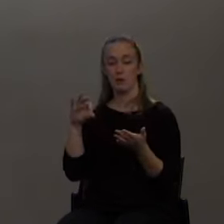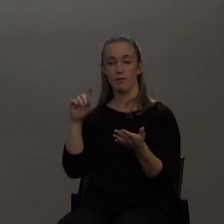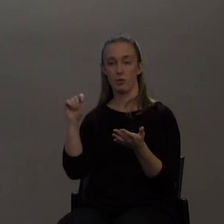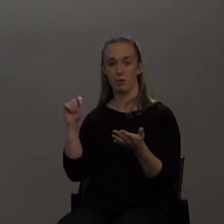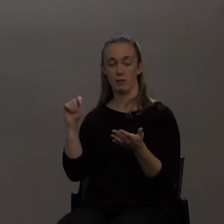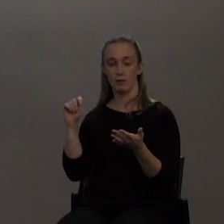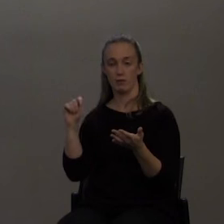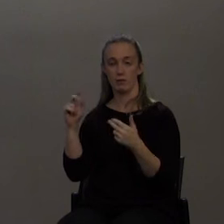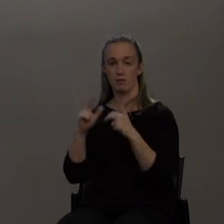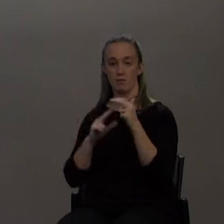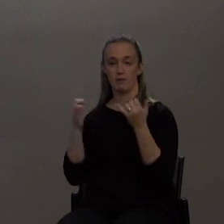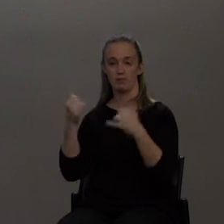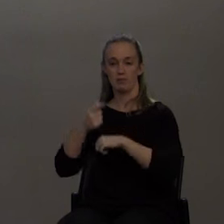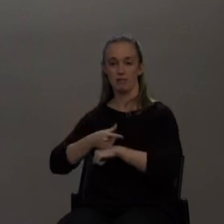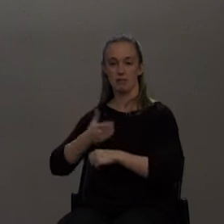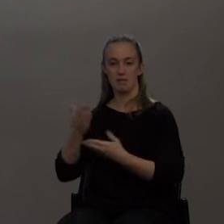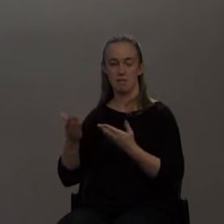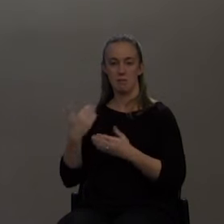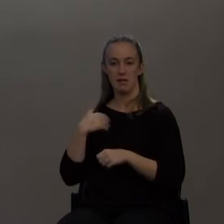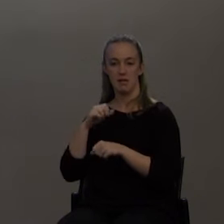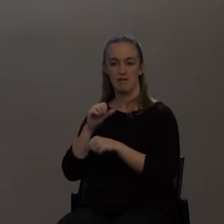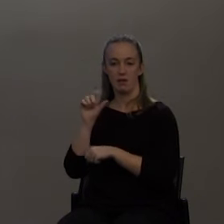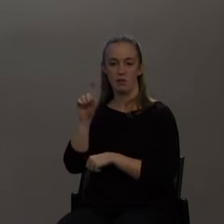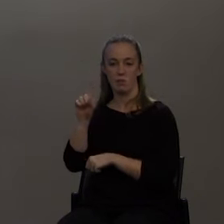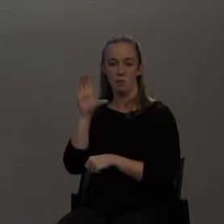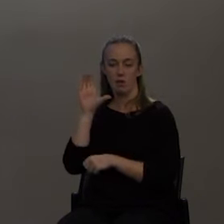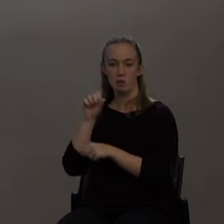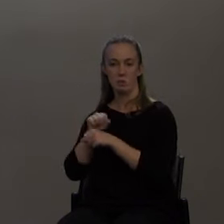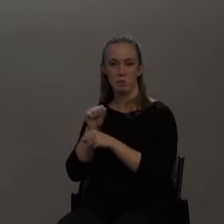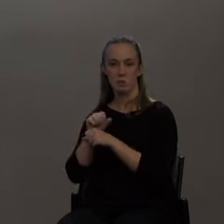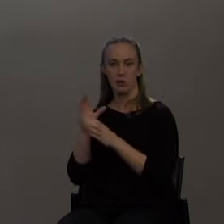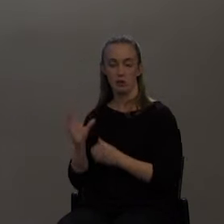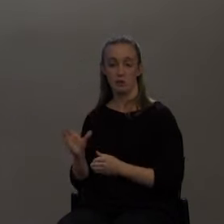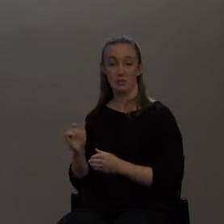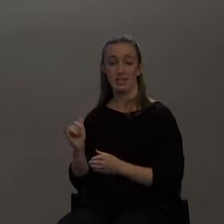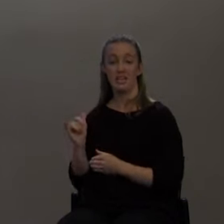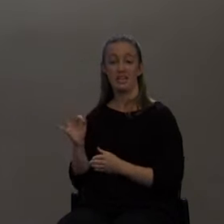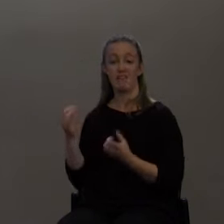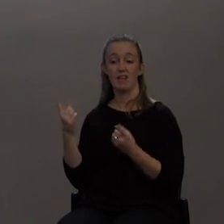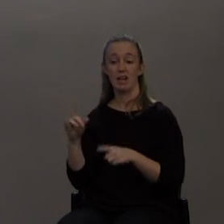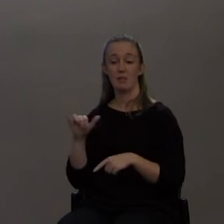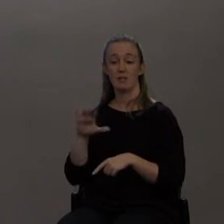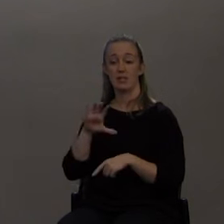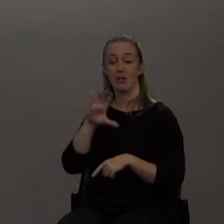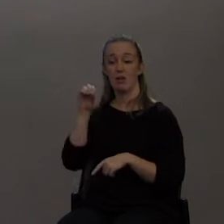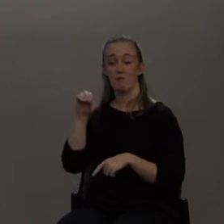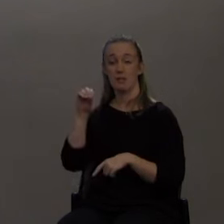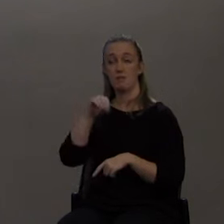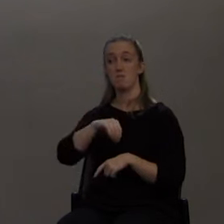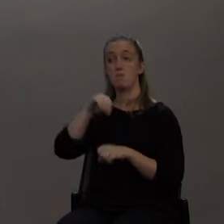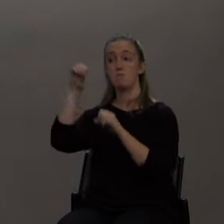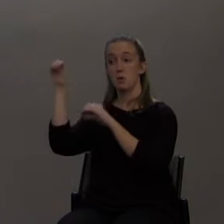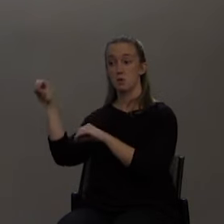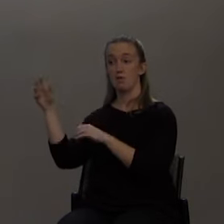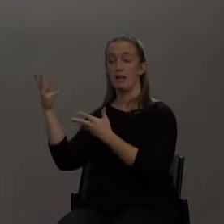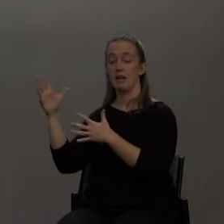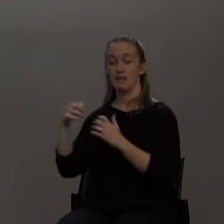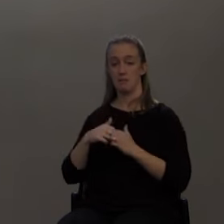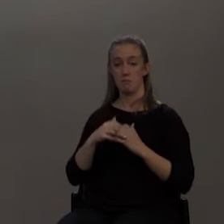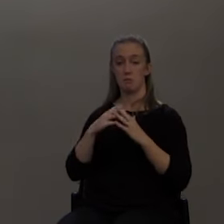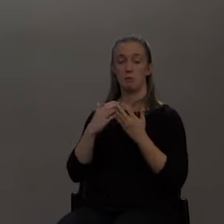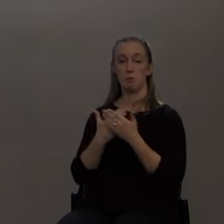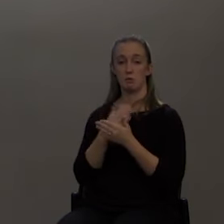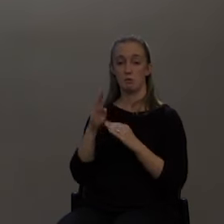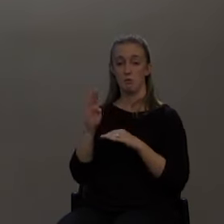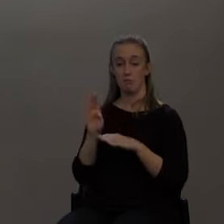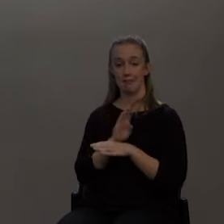100 people. If that company relocates and we backfill it, it's highly likely not going to be 100 people that move back in. And so this goes back